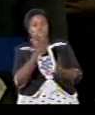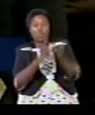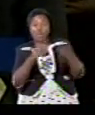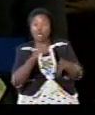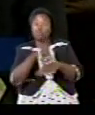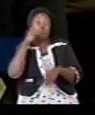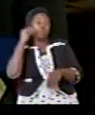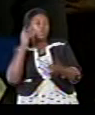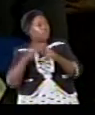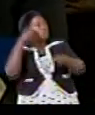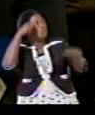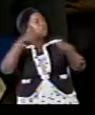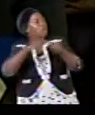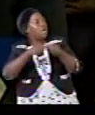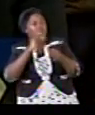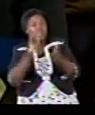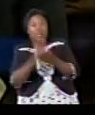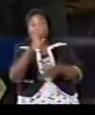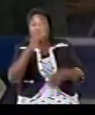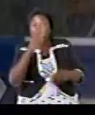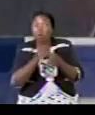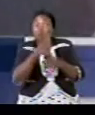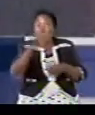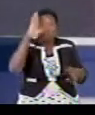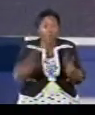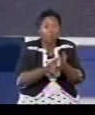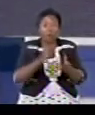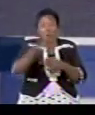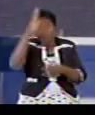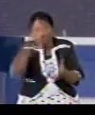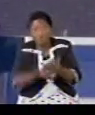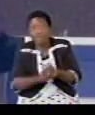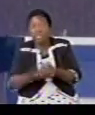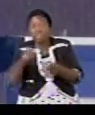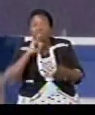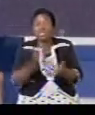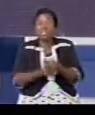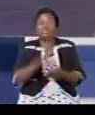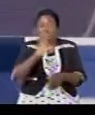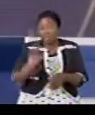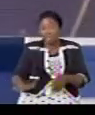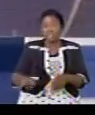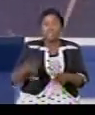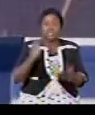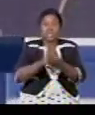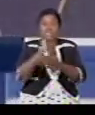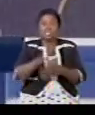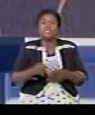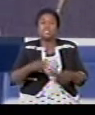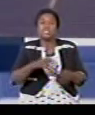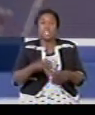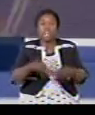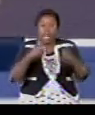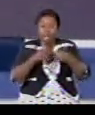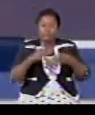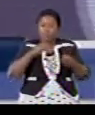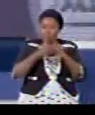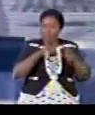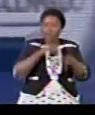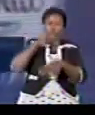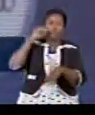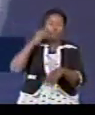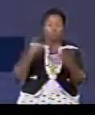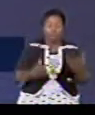you remember, is that your mother? Is that your wife? Is that your husband? Is that that child that is bedridden